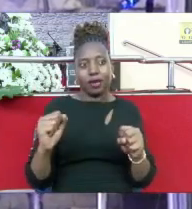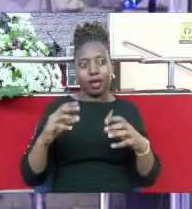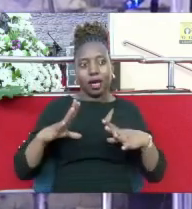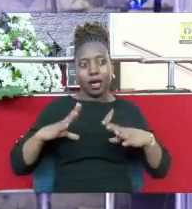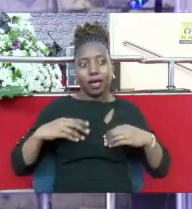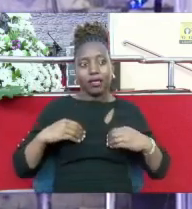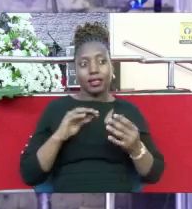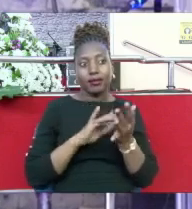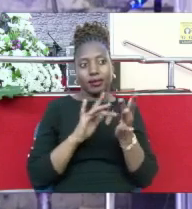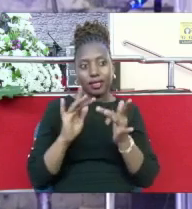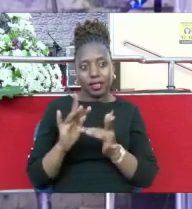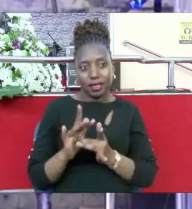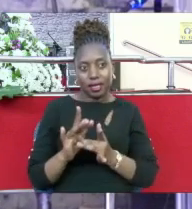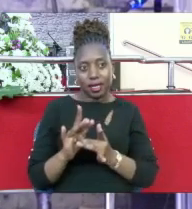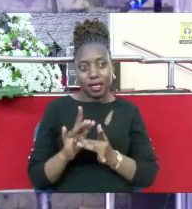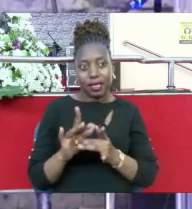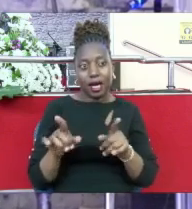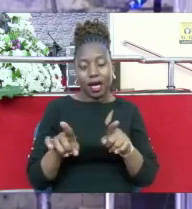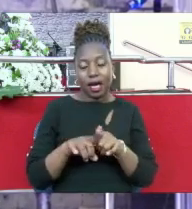Savior as an individual.